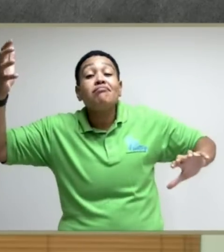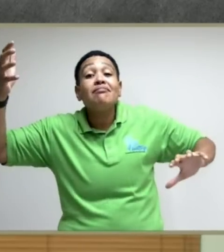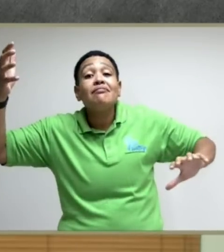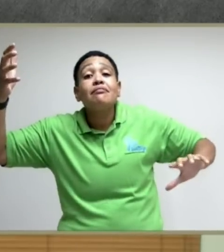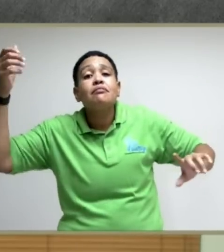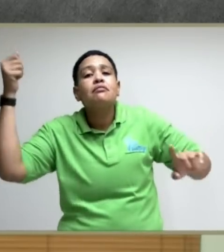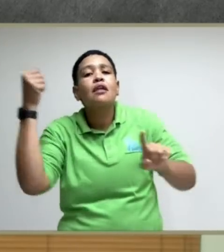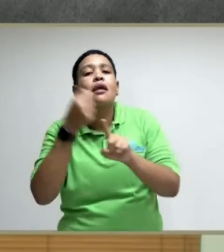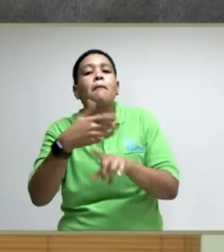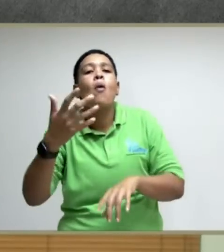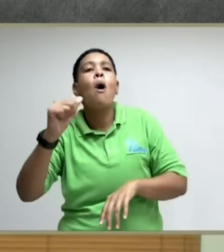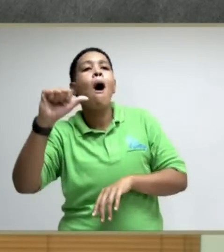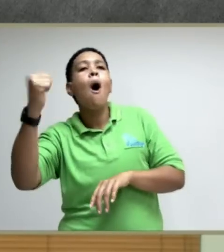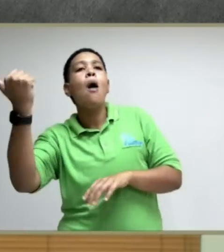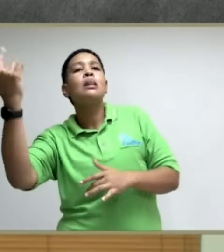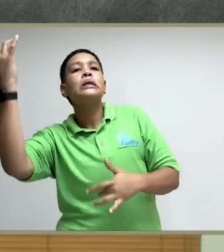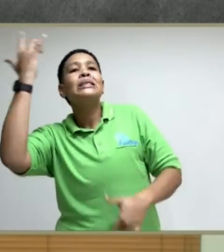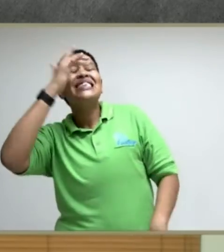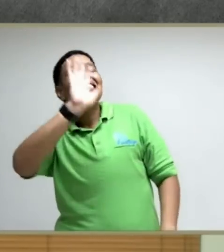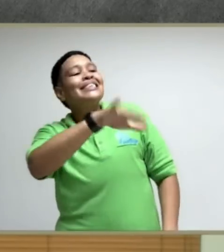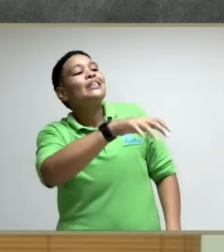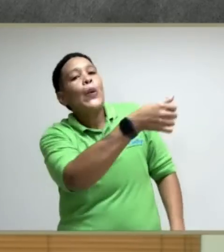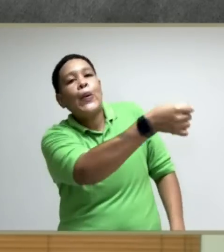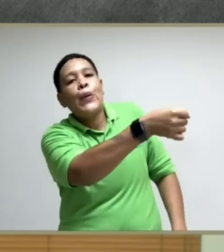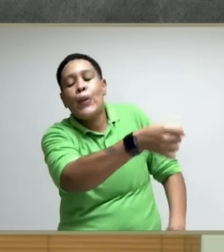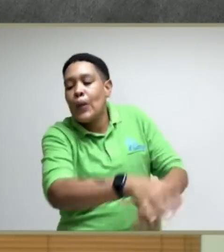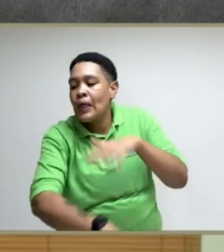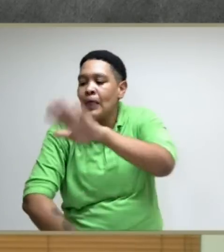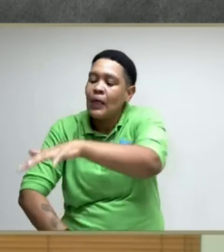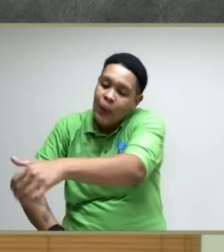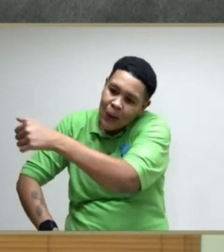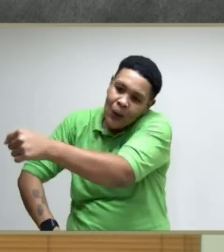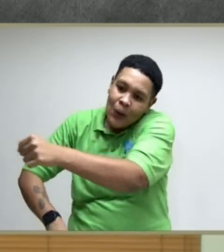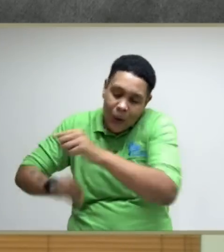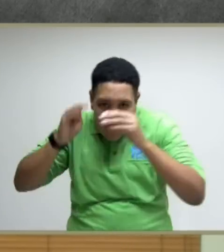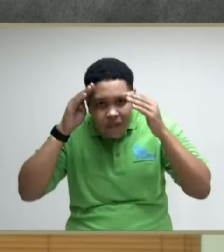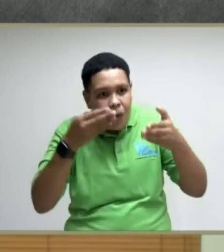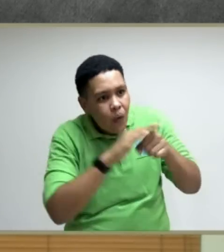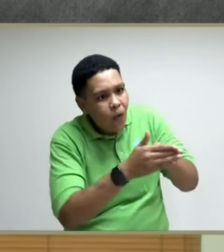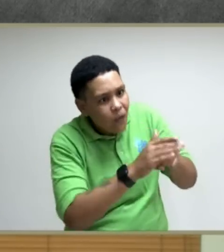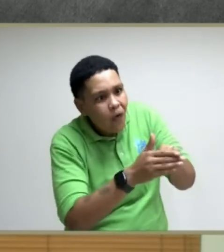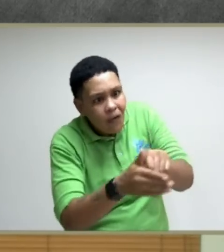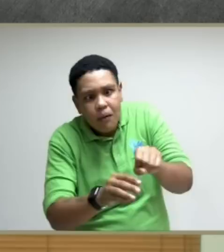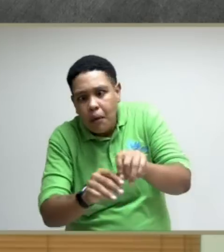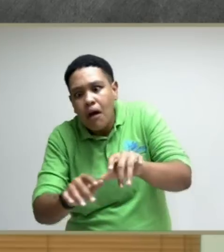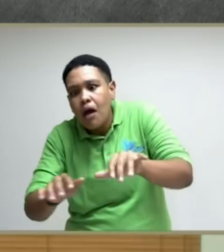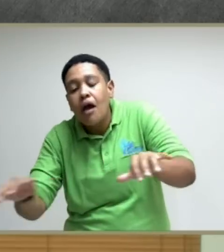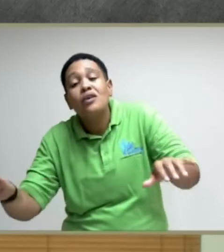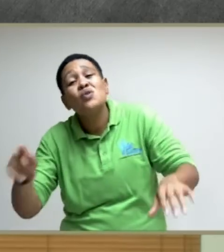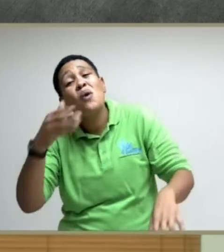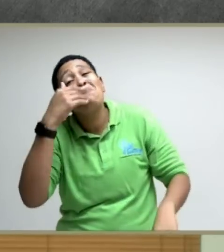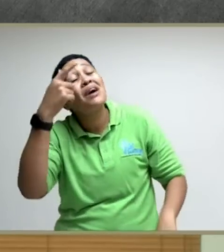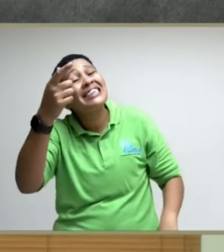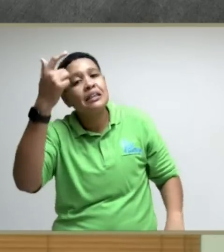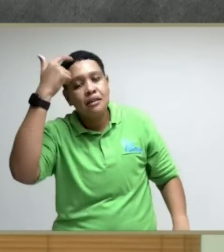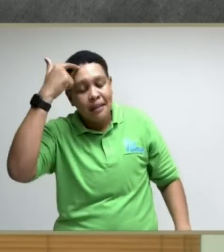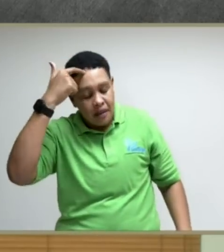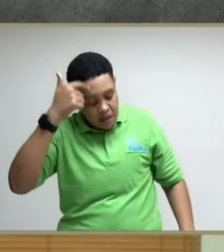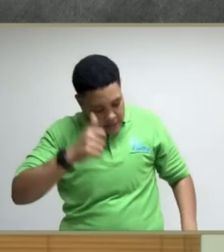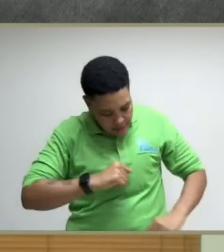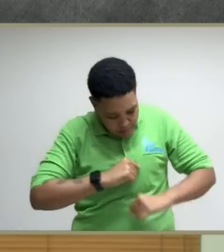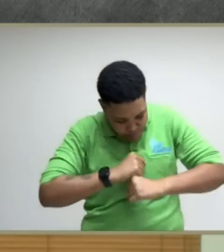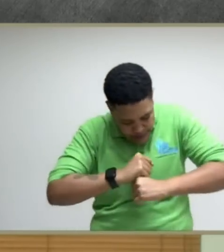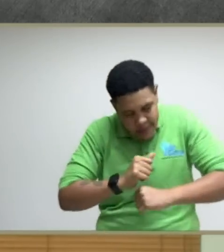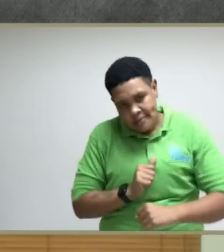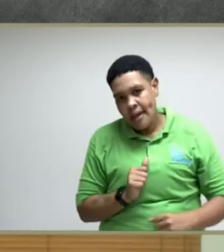the care of other illnesses. And so it makes sense that you prevent yourself from getting COVID and also prevent